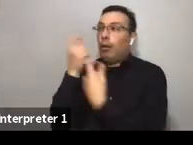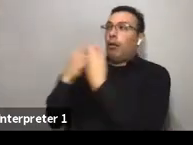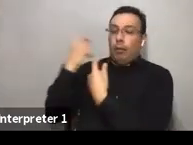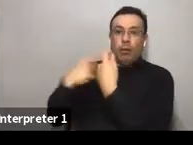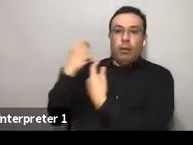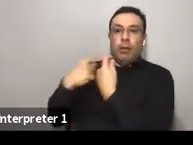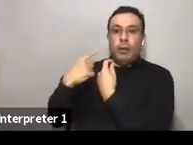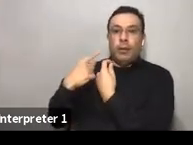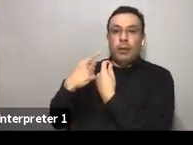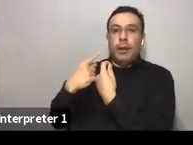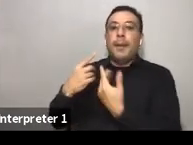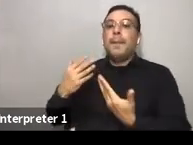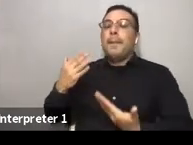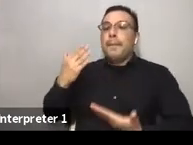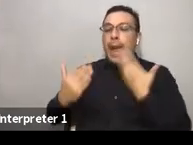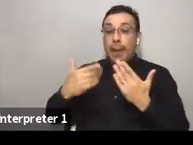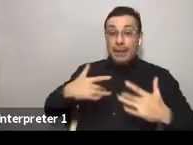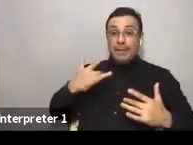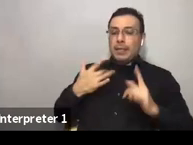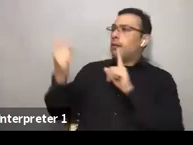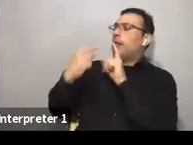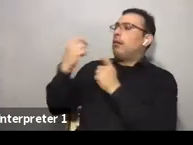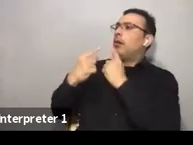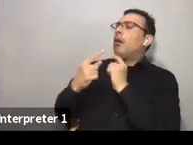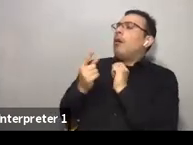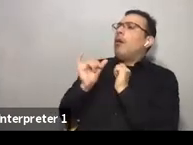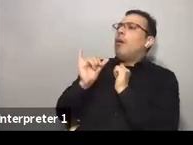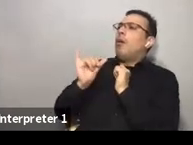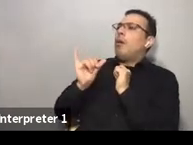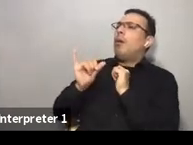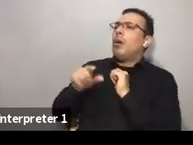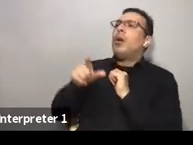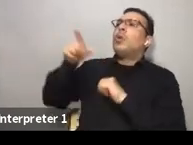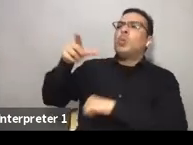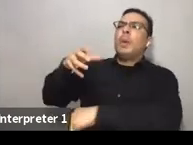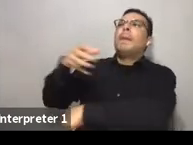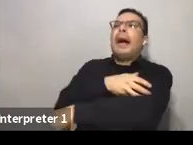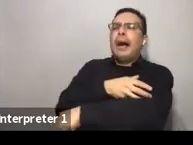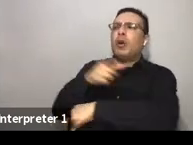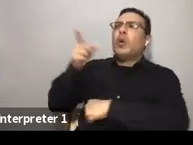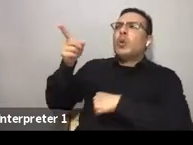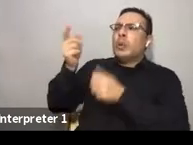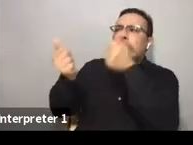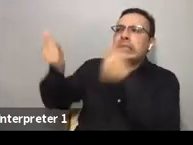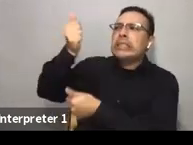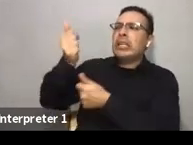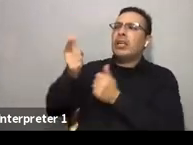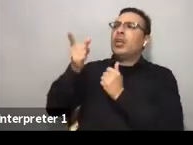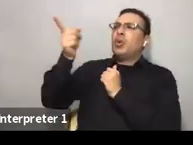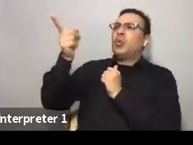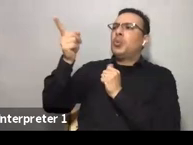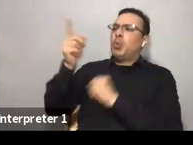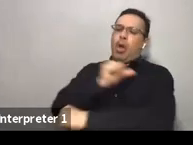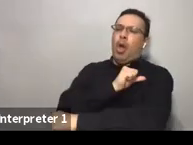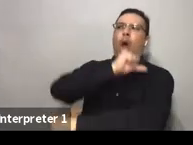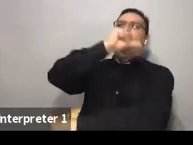it can be easy for them to think that it's kind of a one-for-one exchange, that in order to get help, they